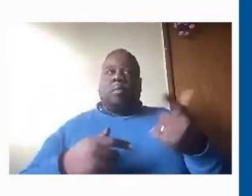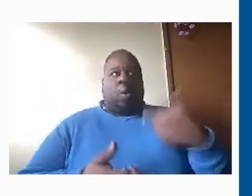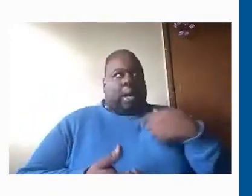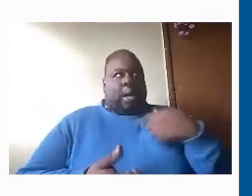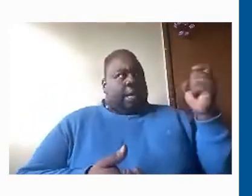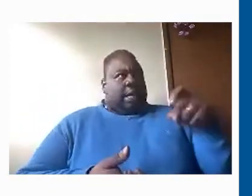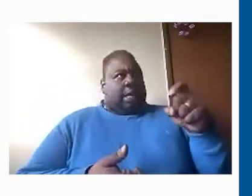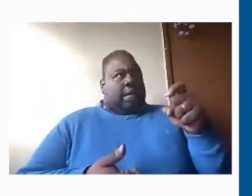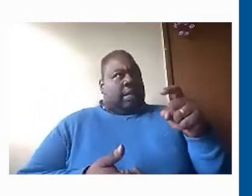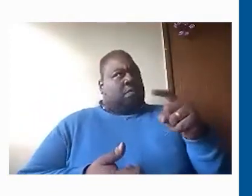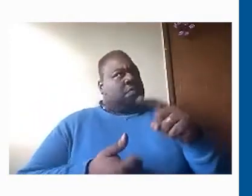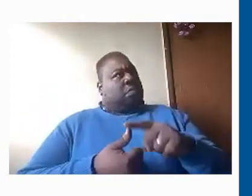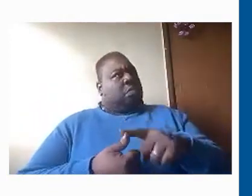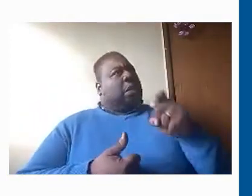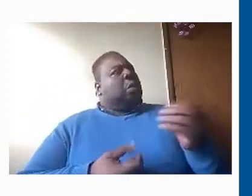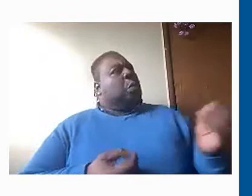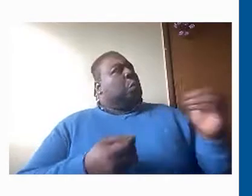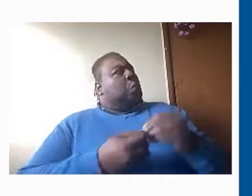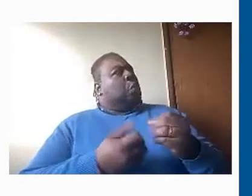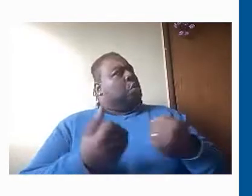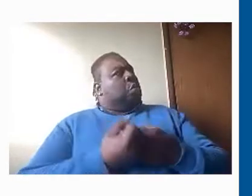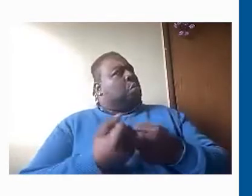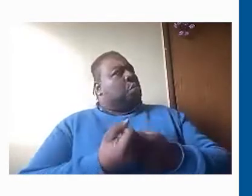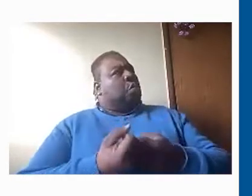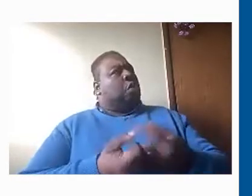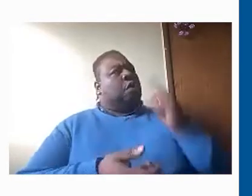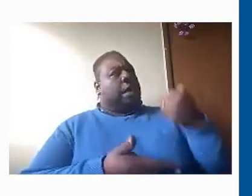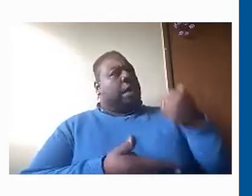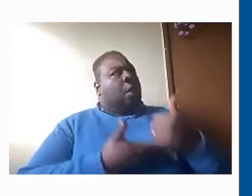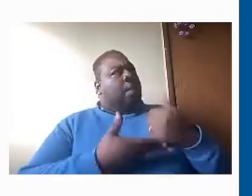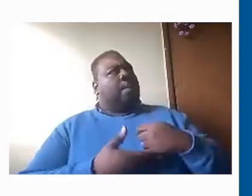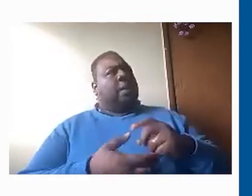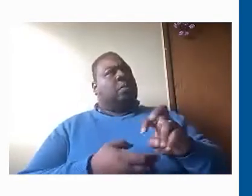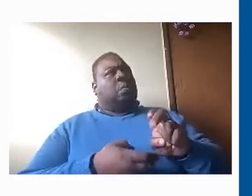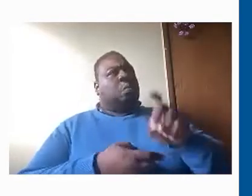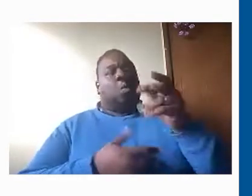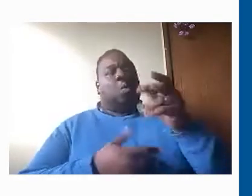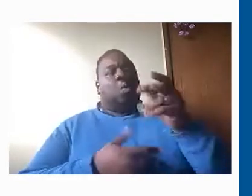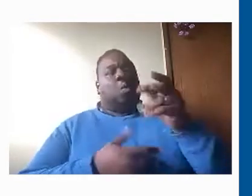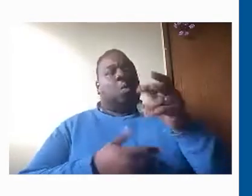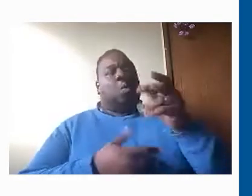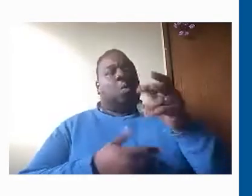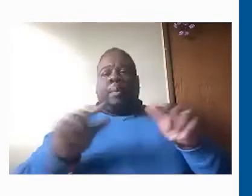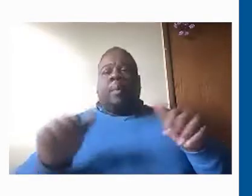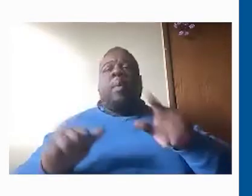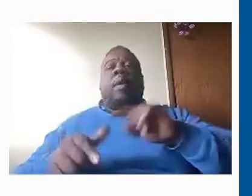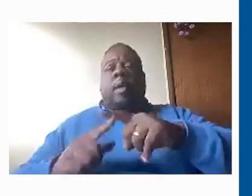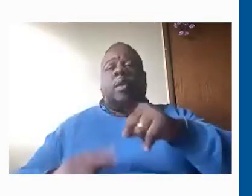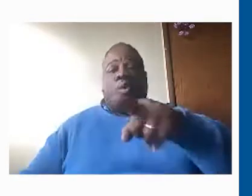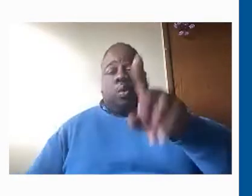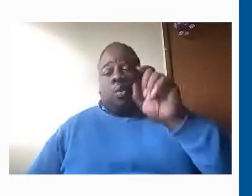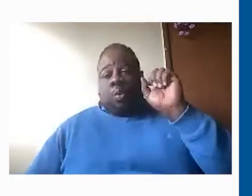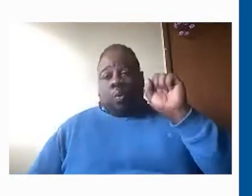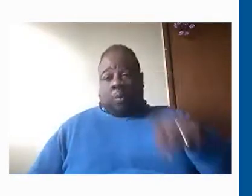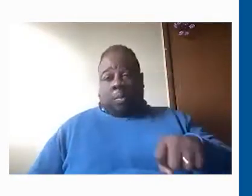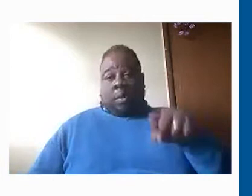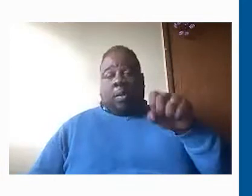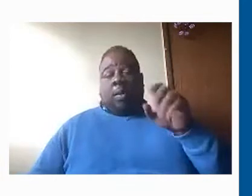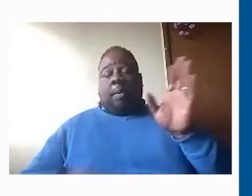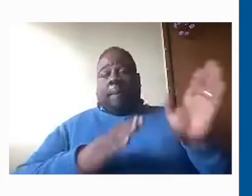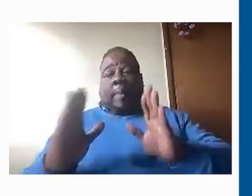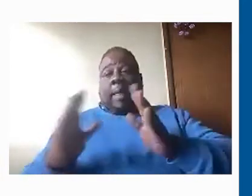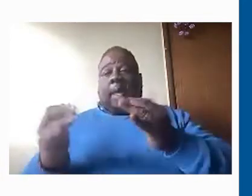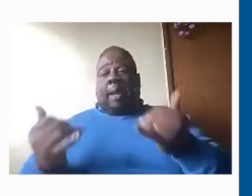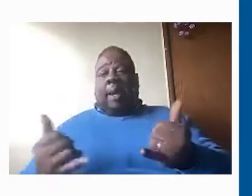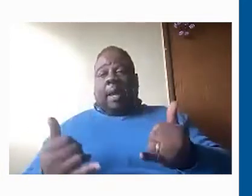after an emergency? So thinking that through. Other key things as far as a support network, why you want to have one,